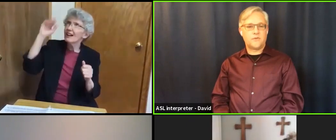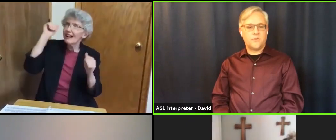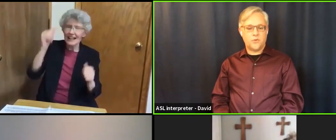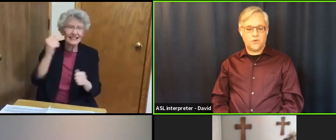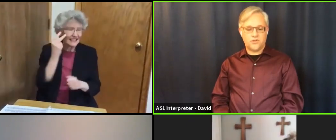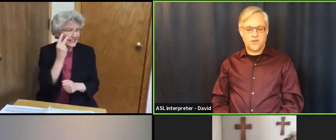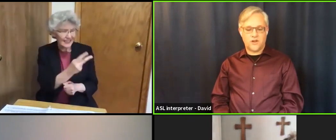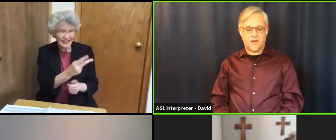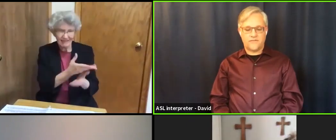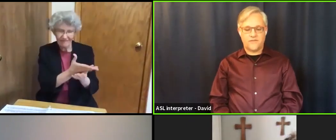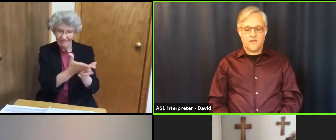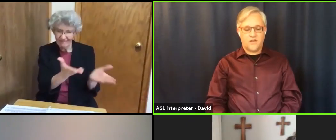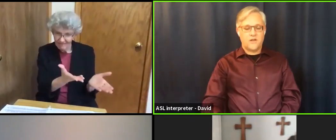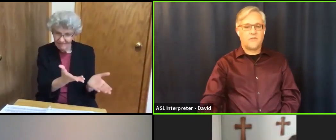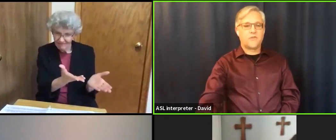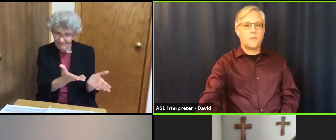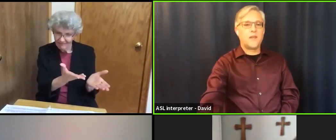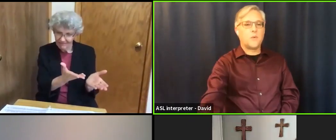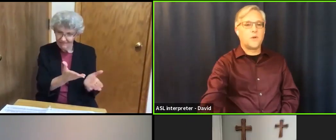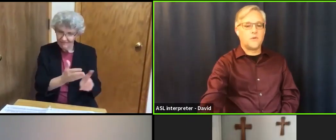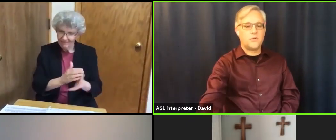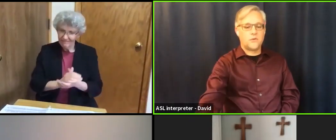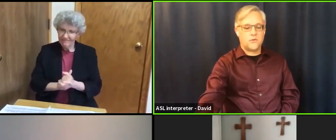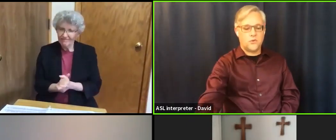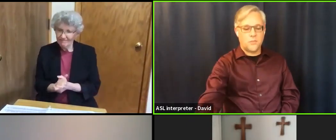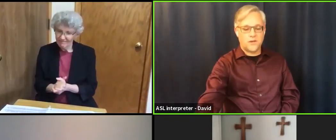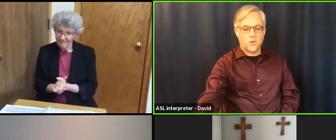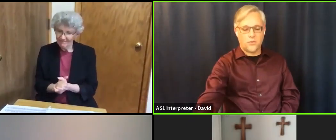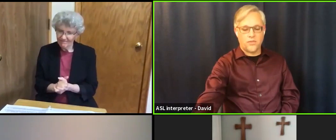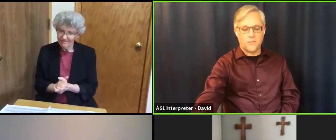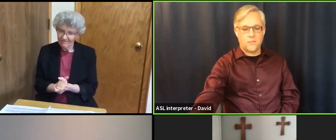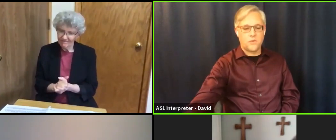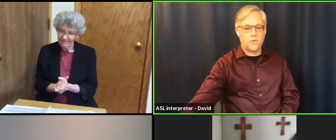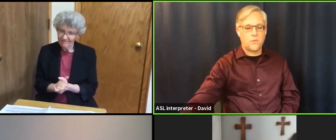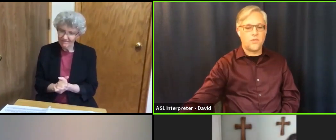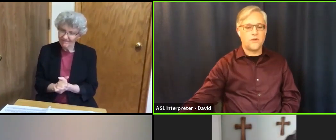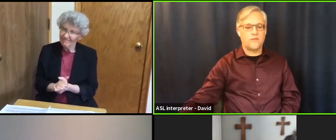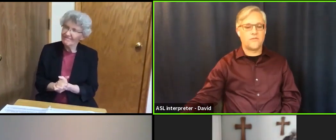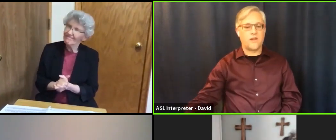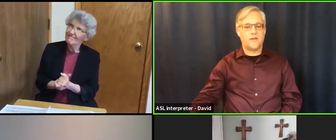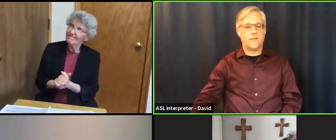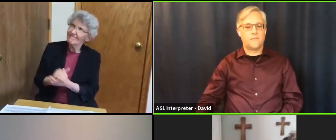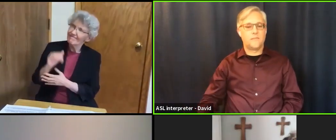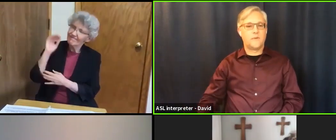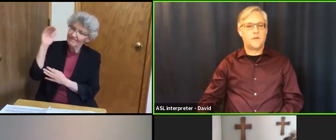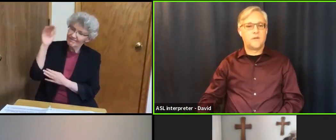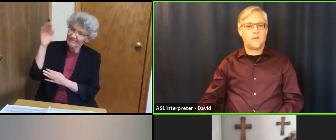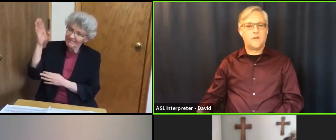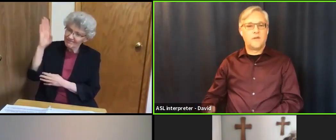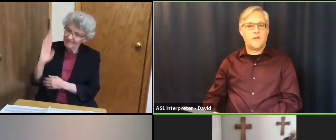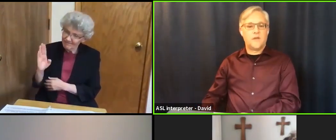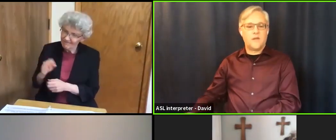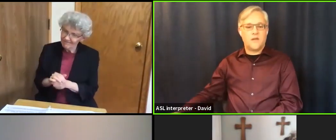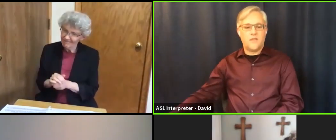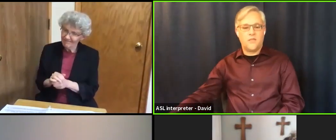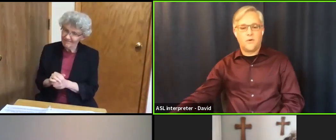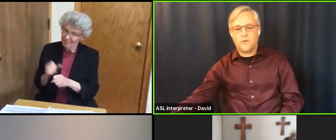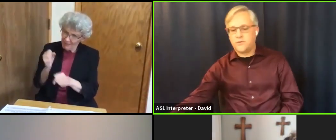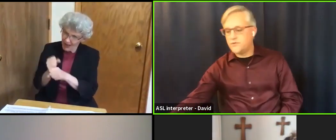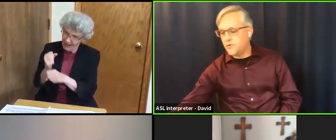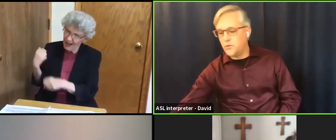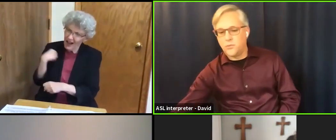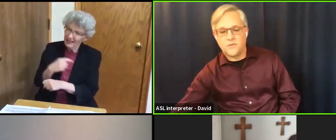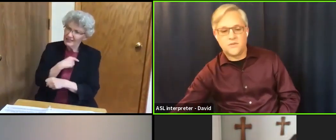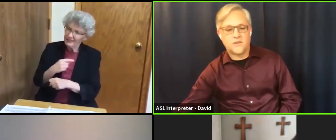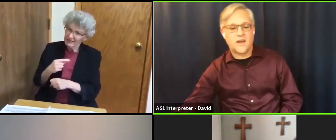and those who are shut off from anyone who might hold them when they're afraid, and